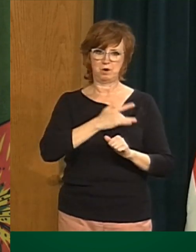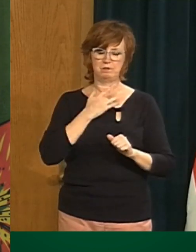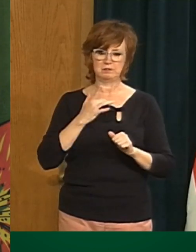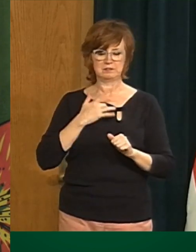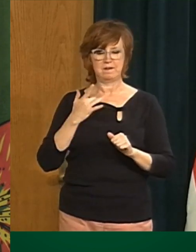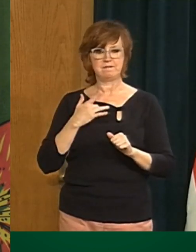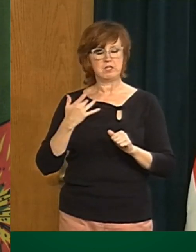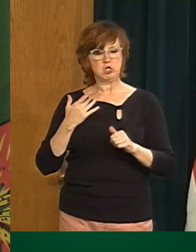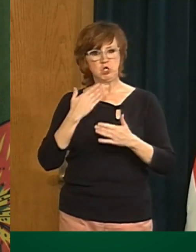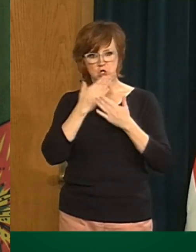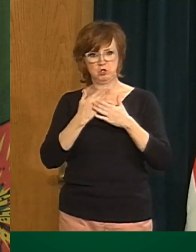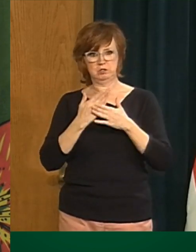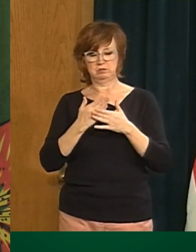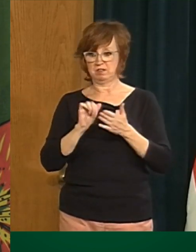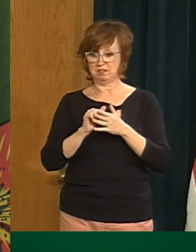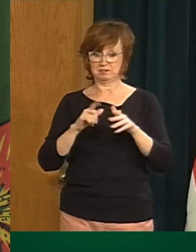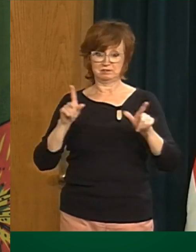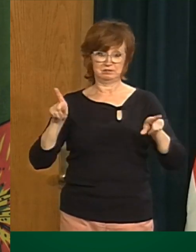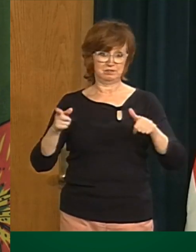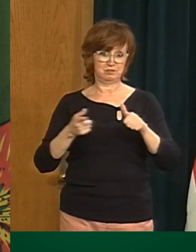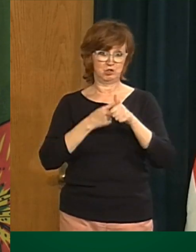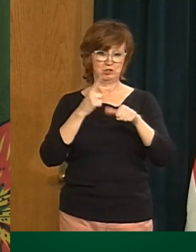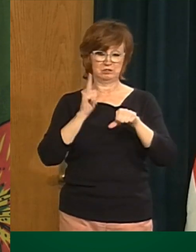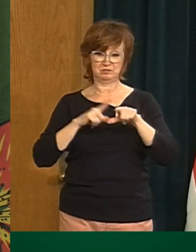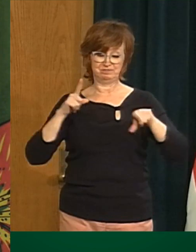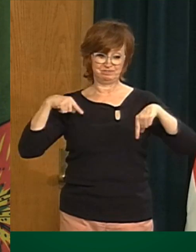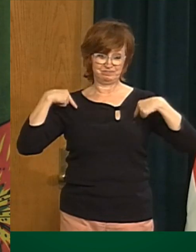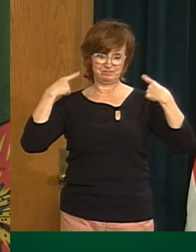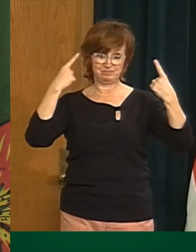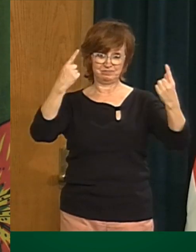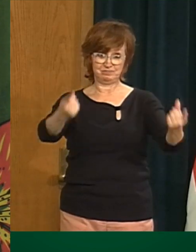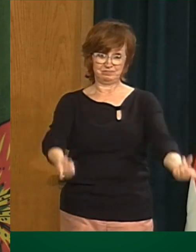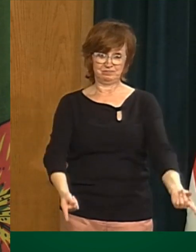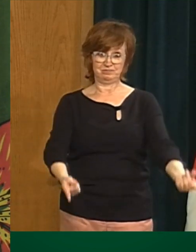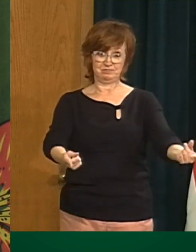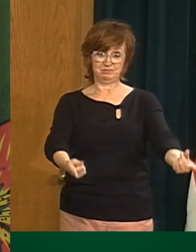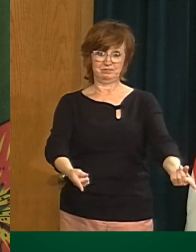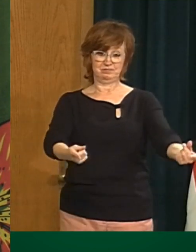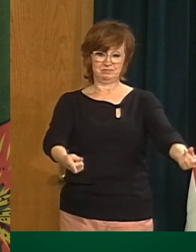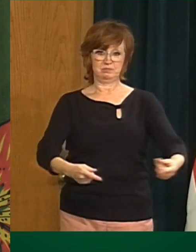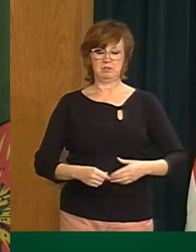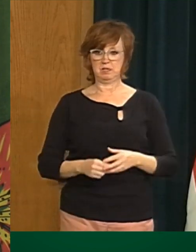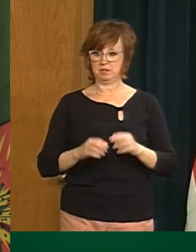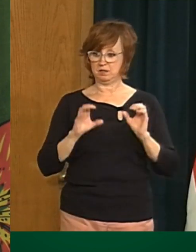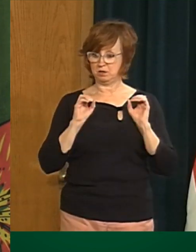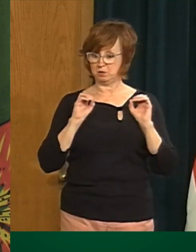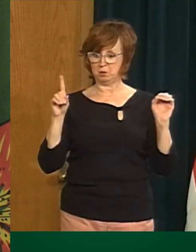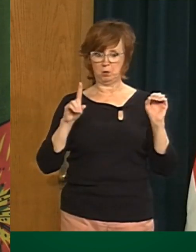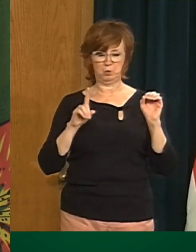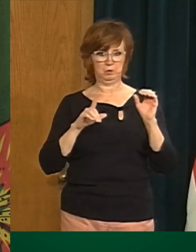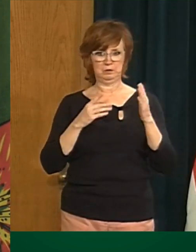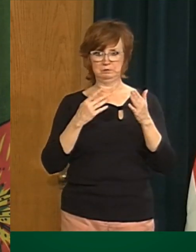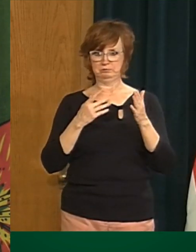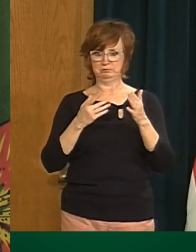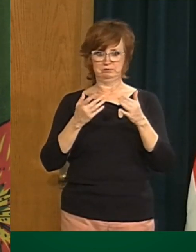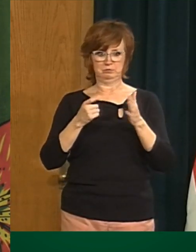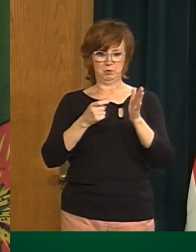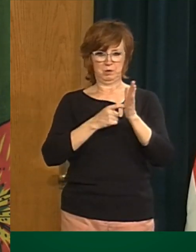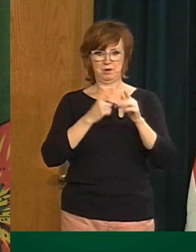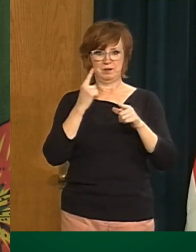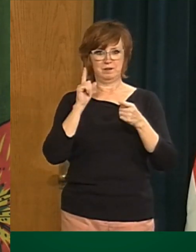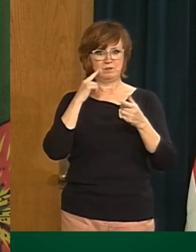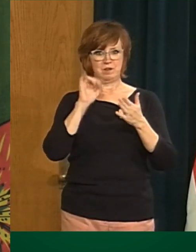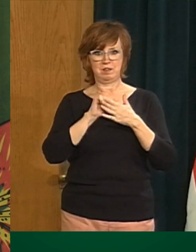today that really has never been taken in this province before, and no one has had to or been required to reopen an economy in a